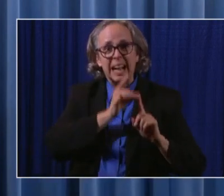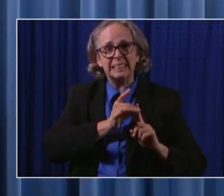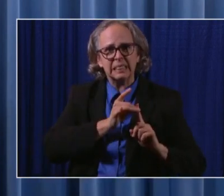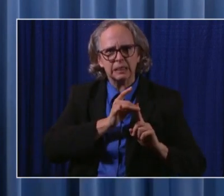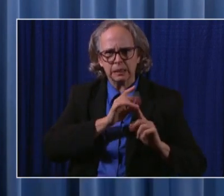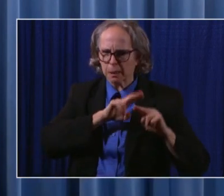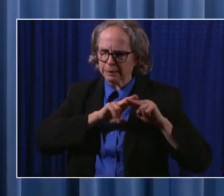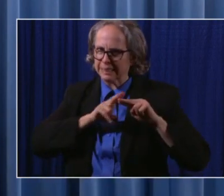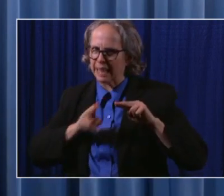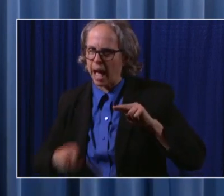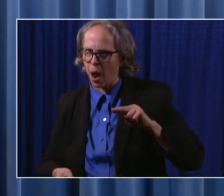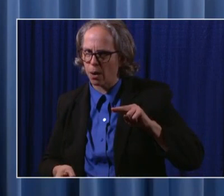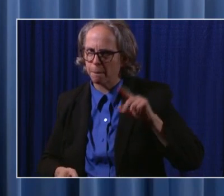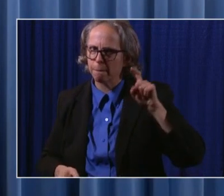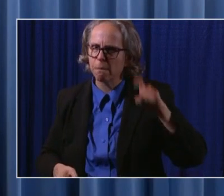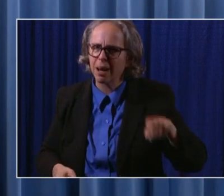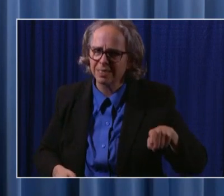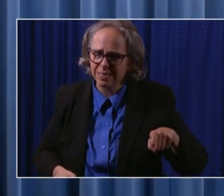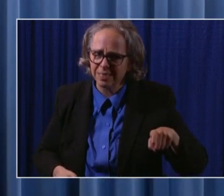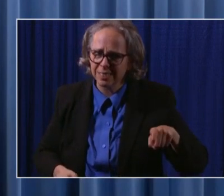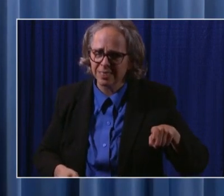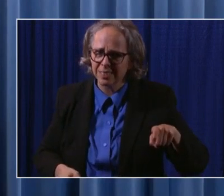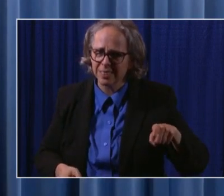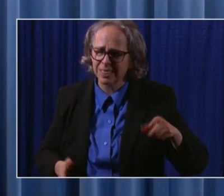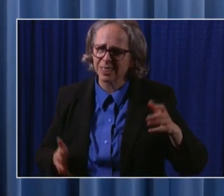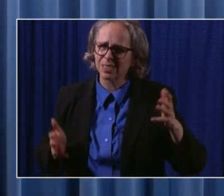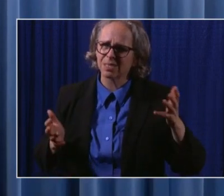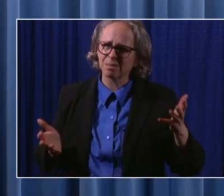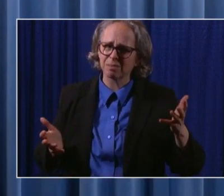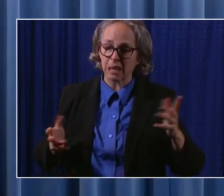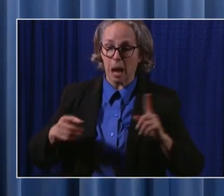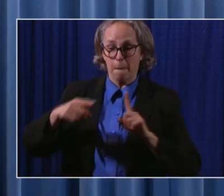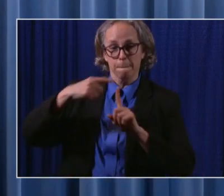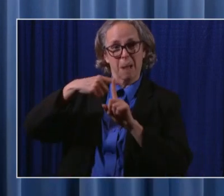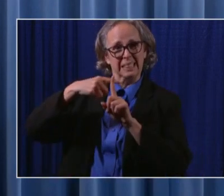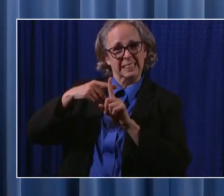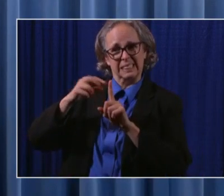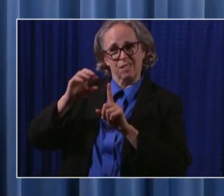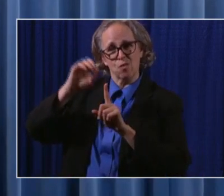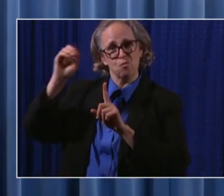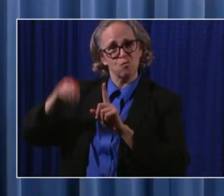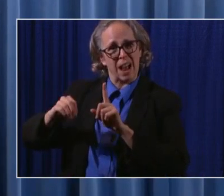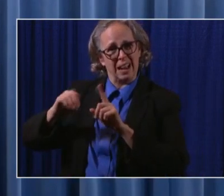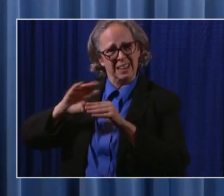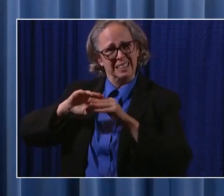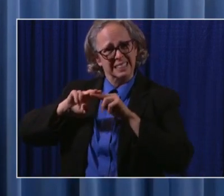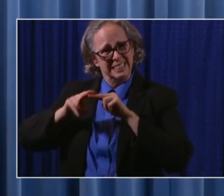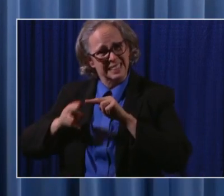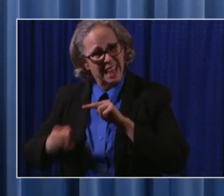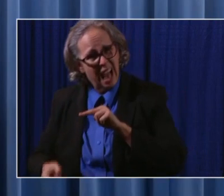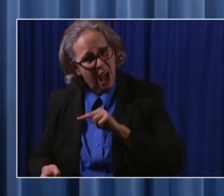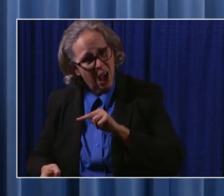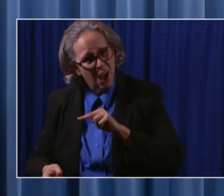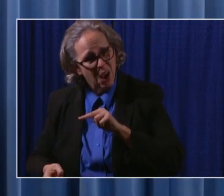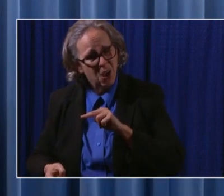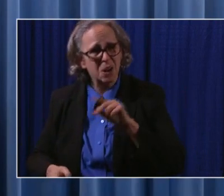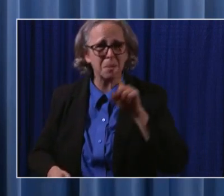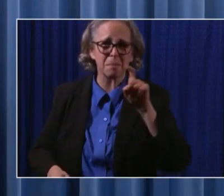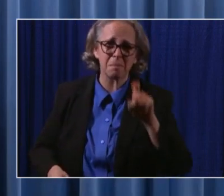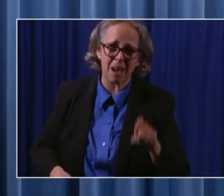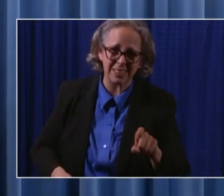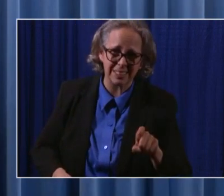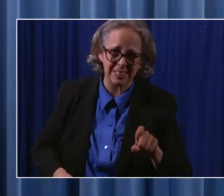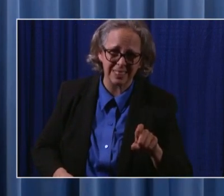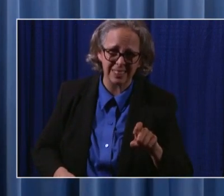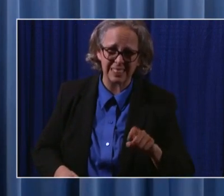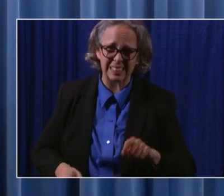district. We need to see the positivity number start to go down. That's what we